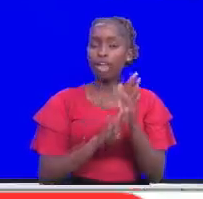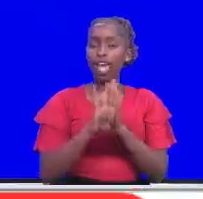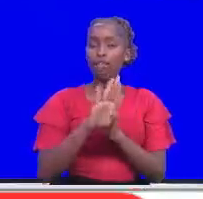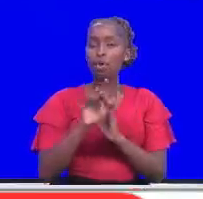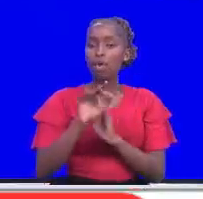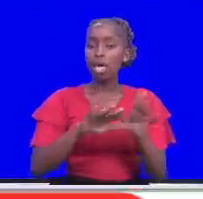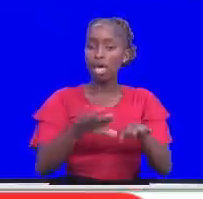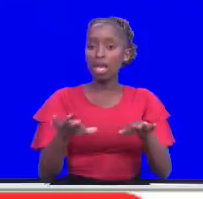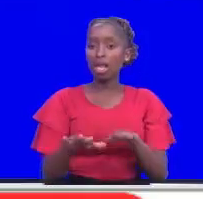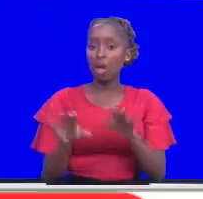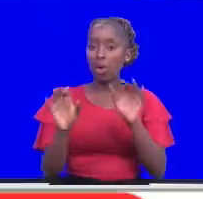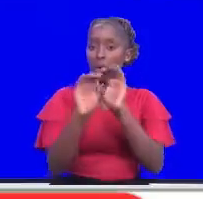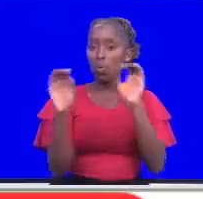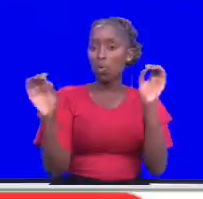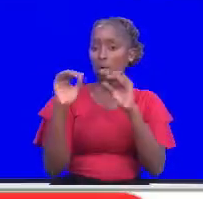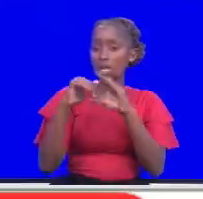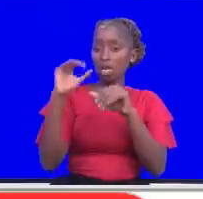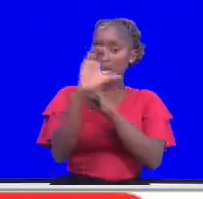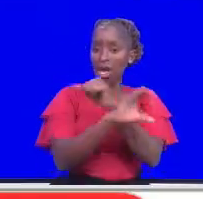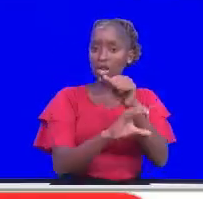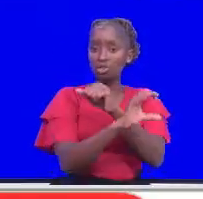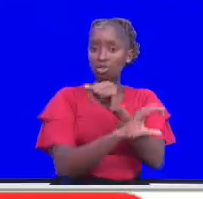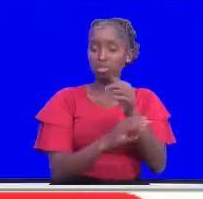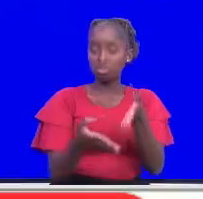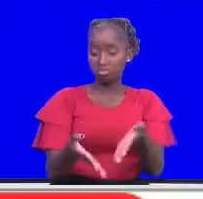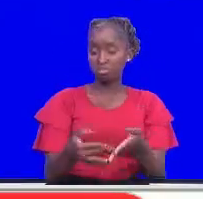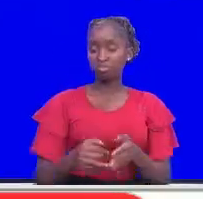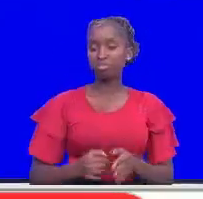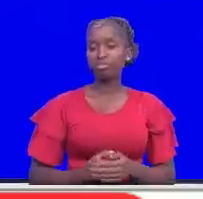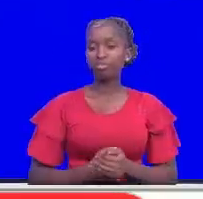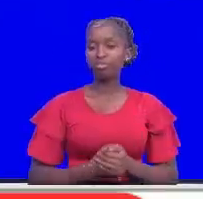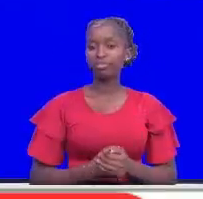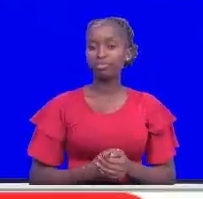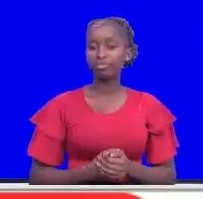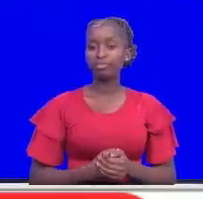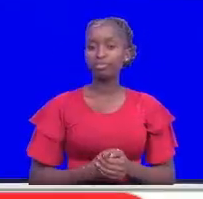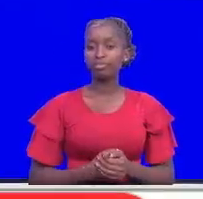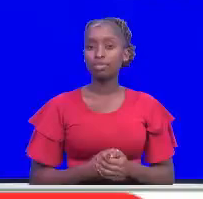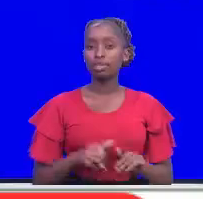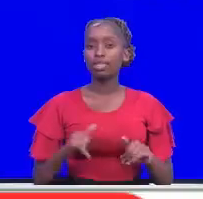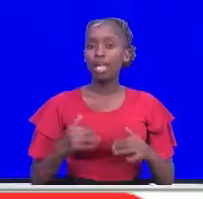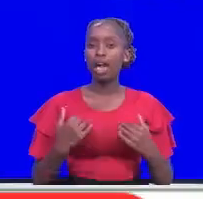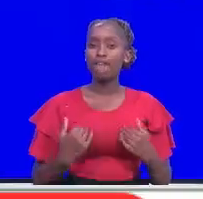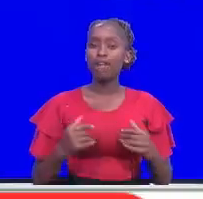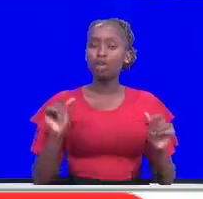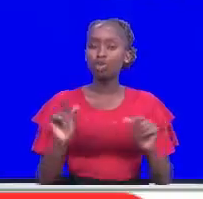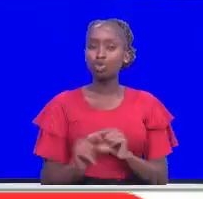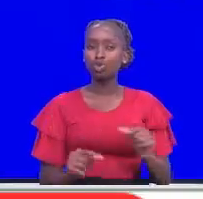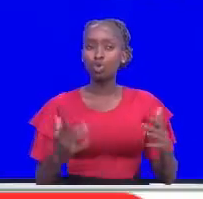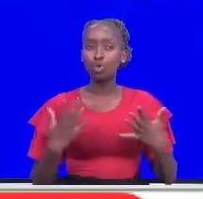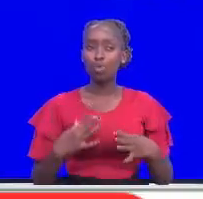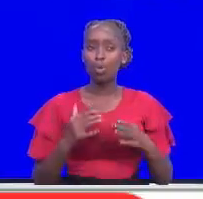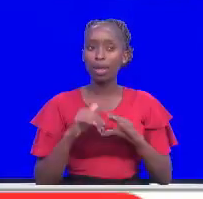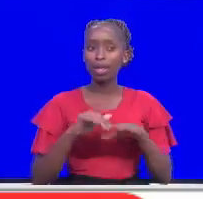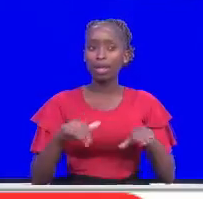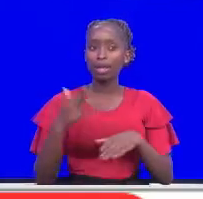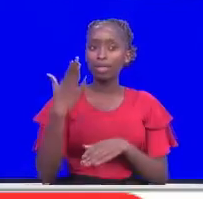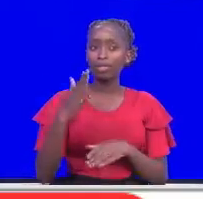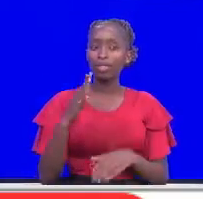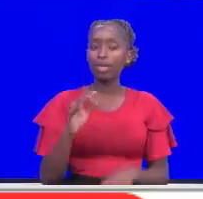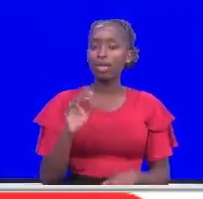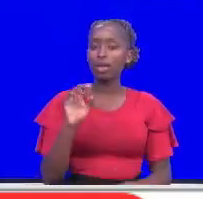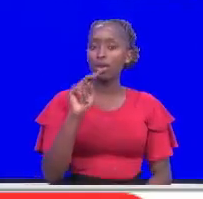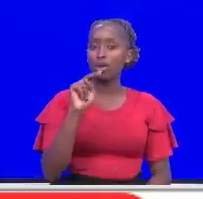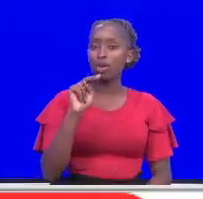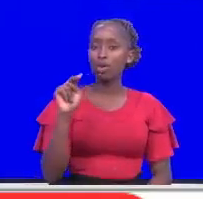country. Sisi mambo yetu, kwa sababu tumekaa sparsely populated, na tuko na inji kubwa, na northeastern kuko hivo,